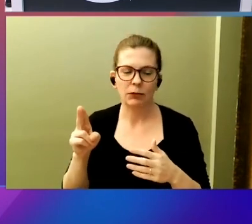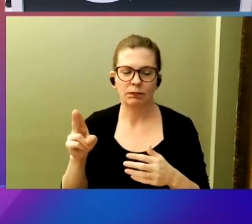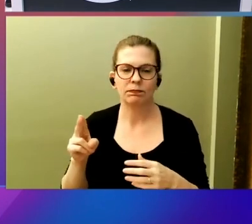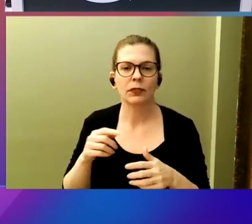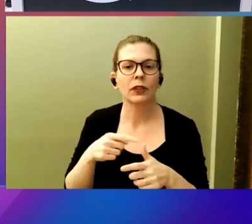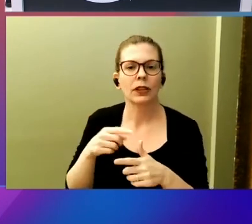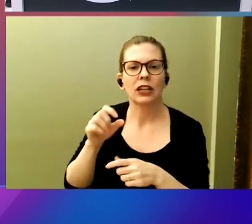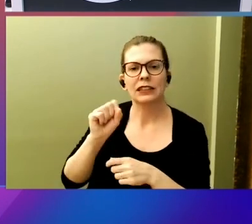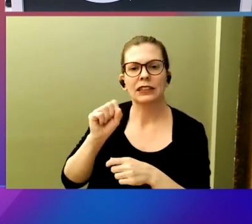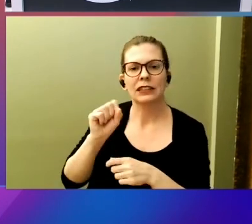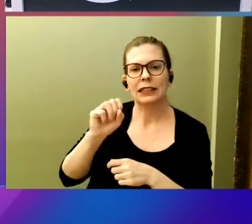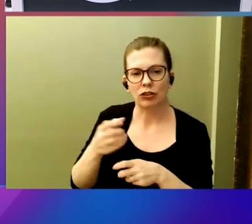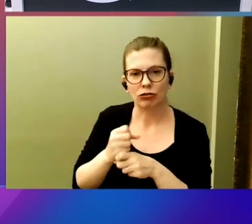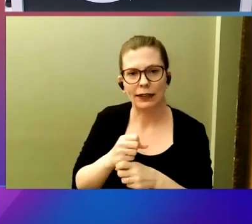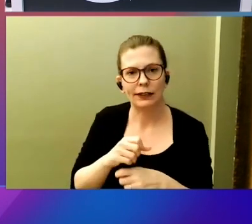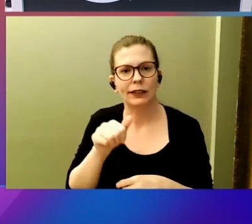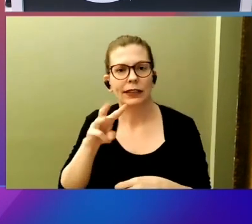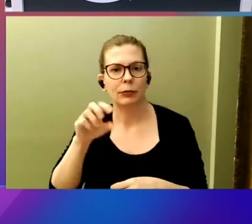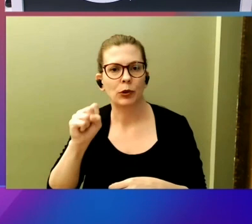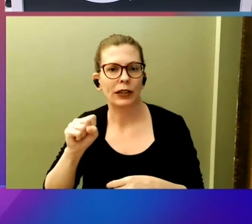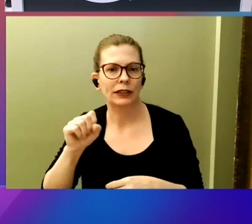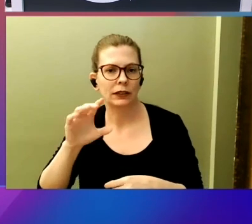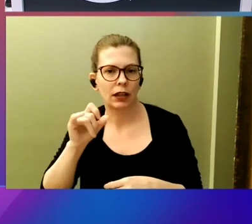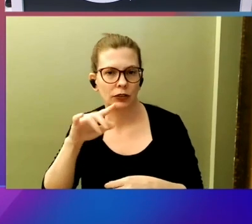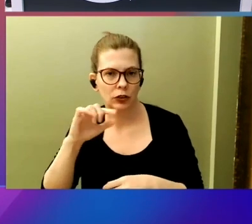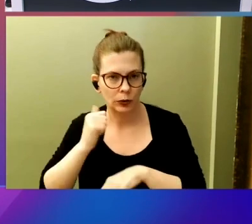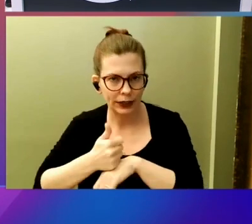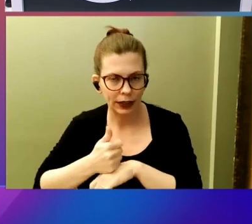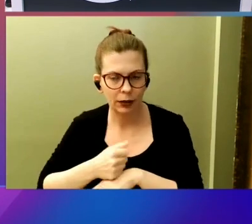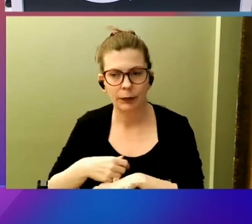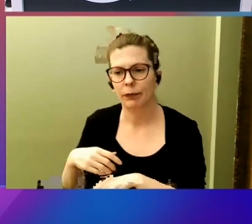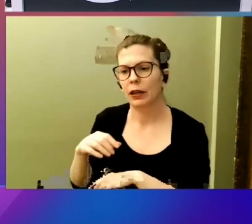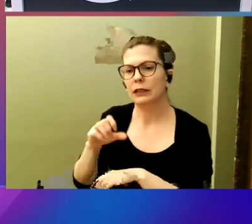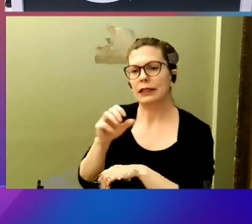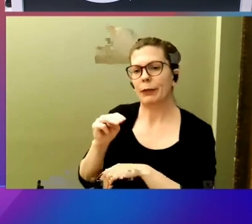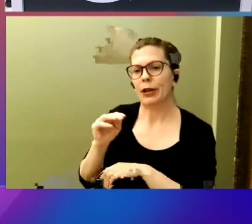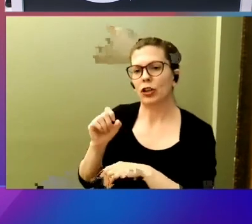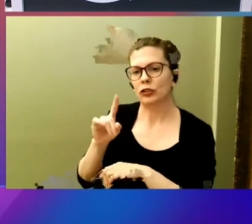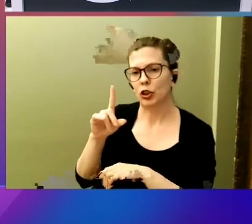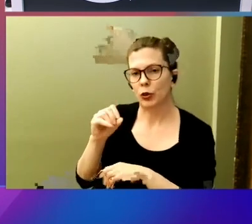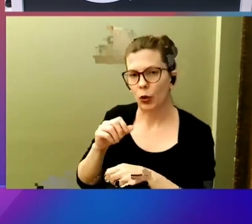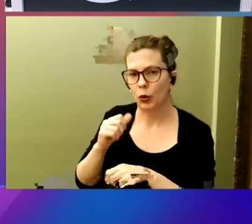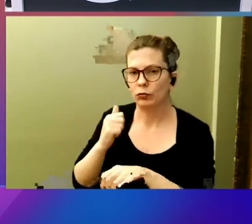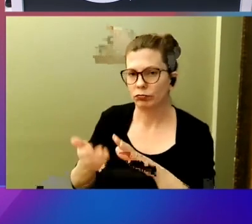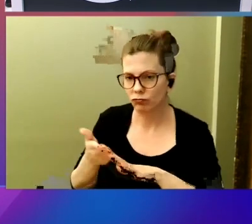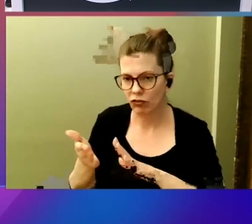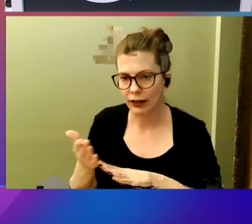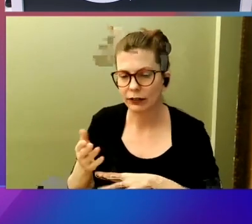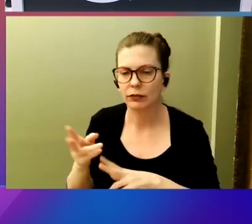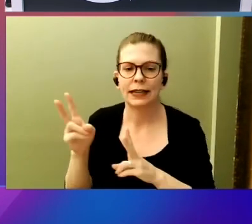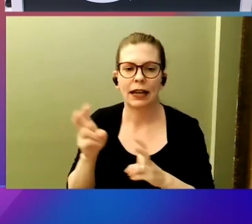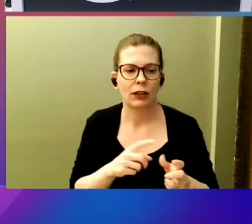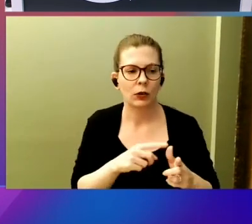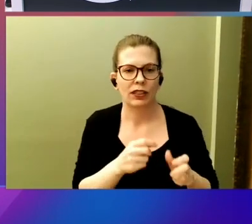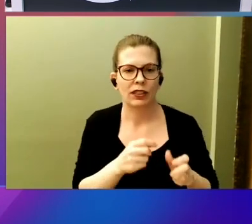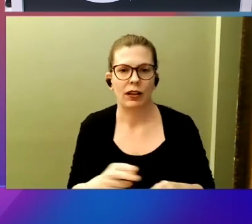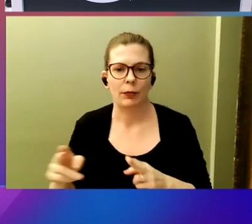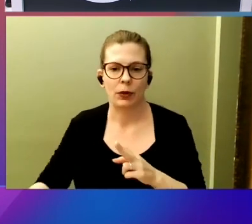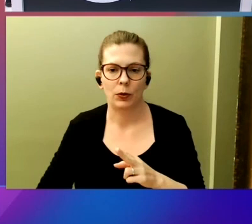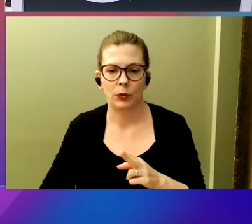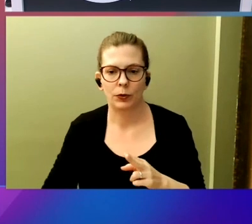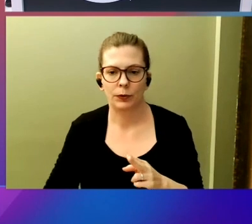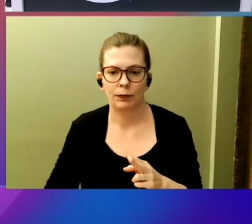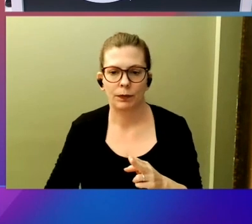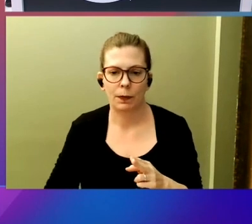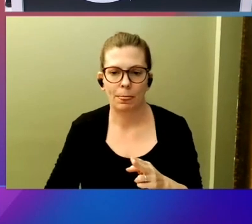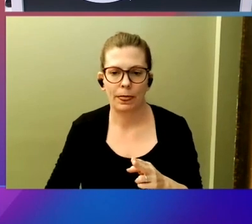console set up, you've got SageMaker Studio up and running, you can just download and then upload. So Perfect. basically, copy stuff, like